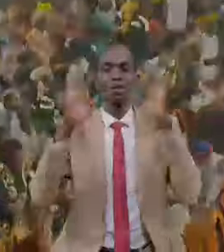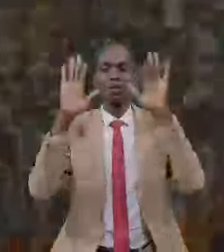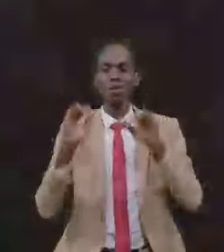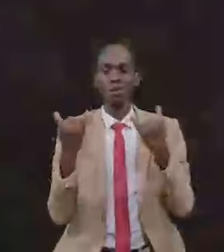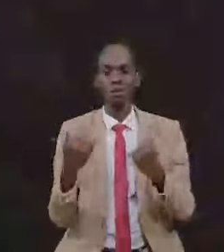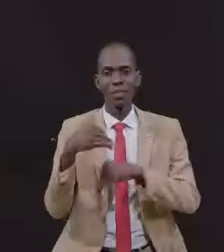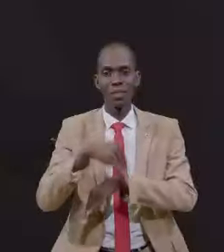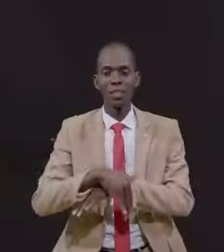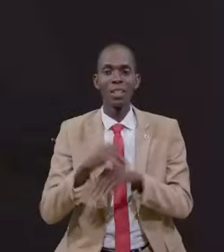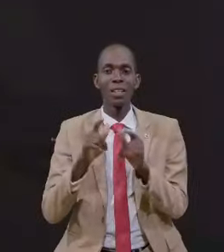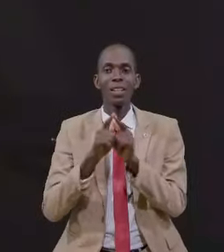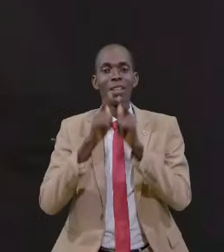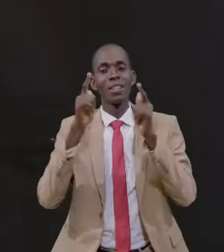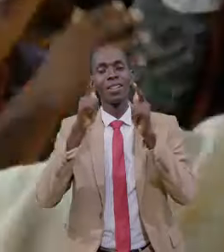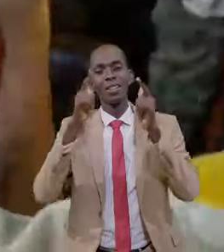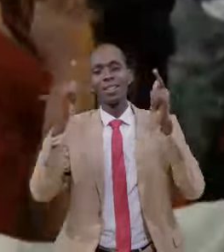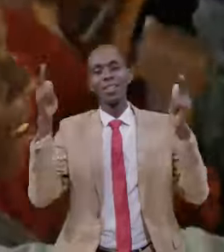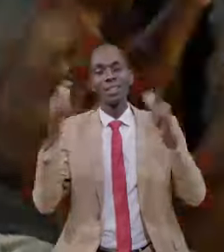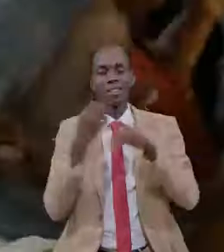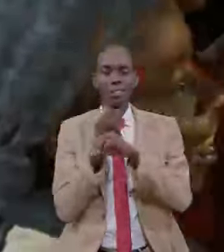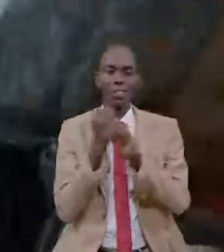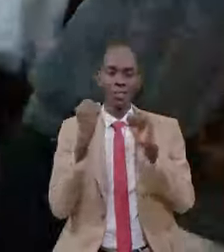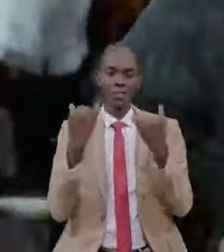Grace, great salvation tonight.